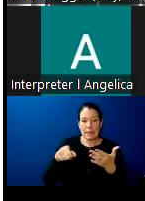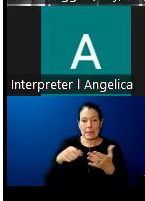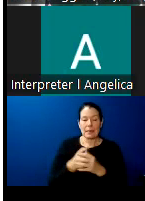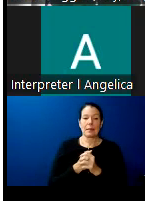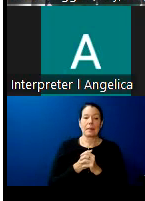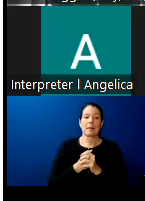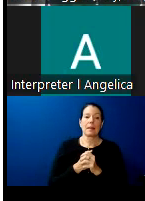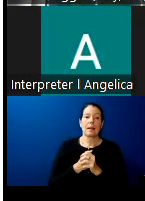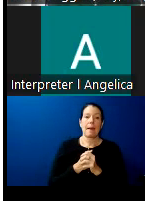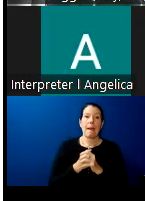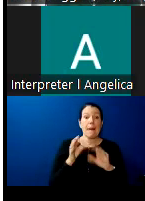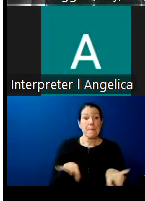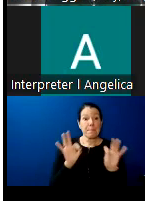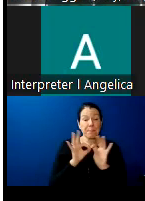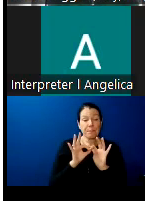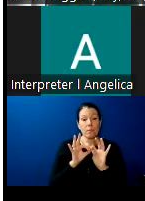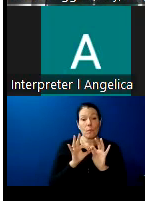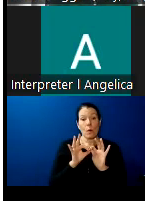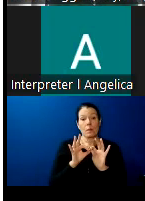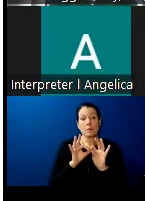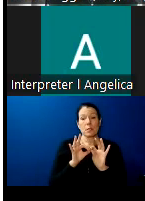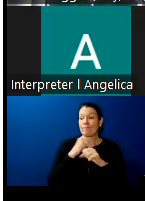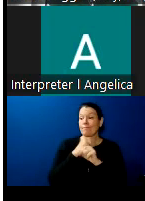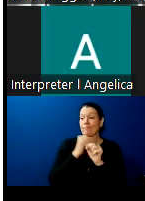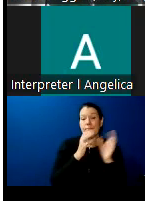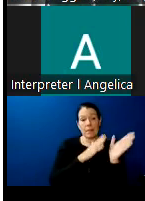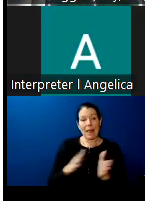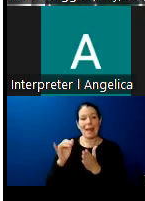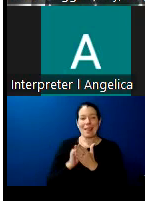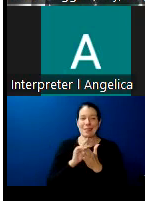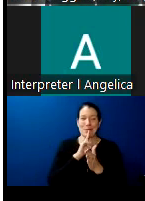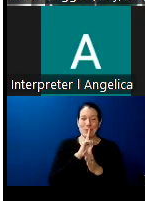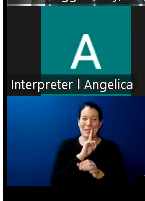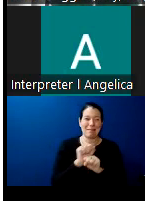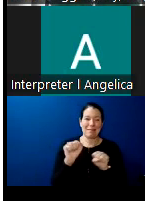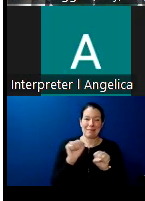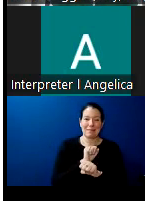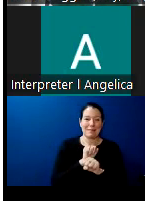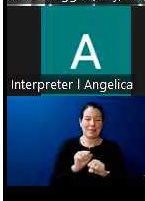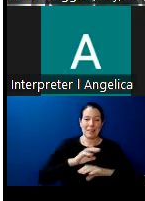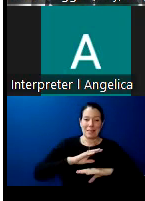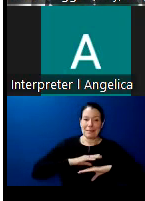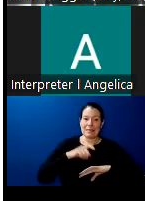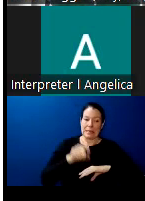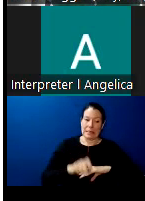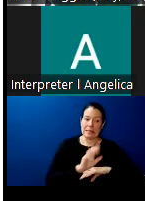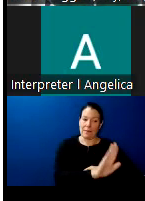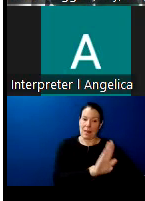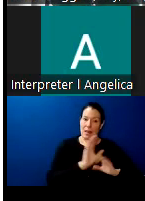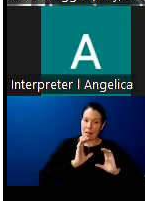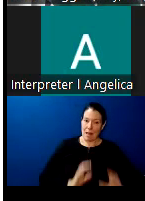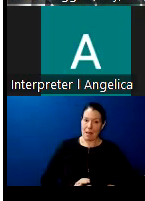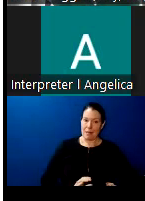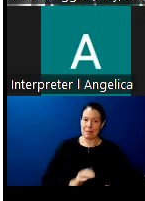And here it's important to create a plan that is realistic and meets the true needs of the client.